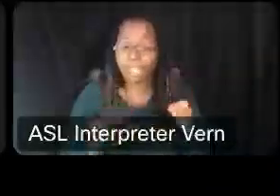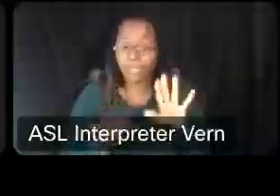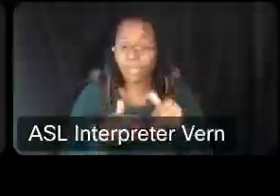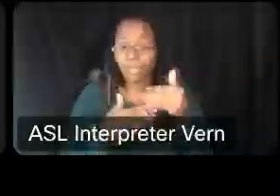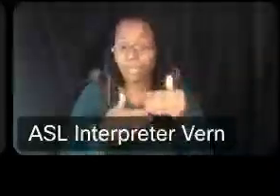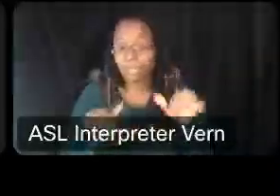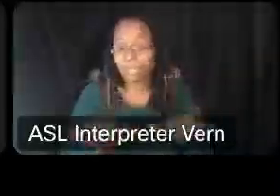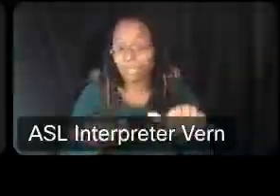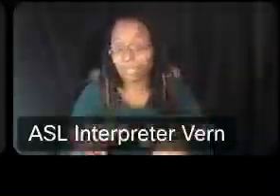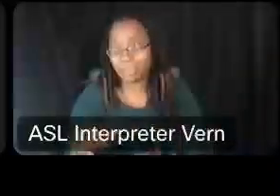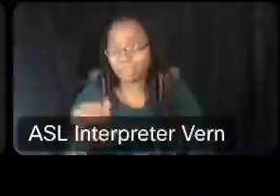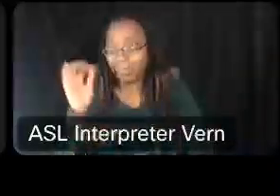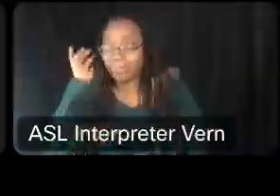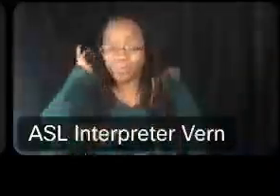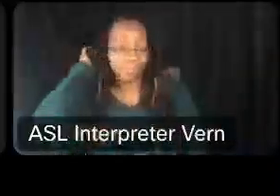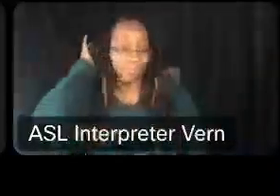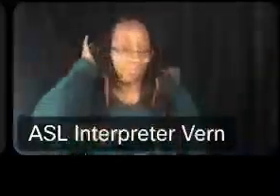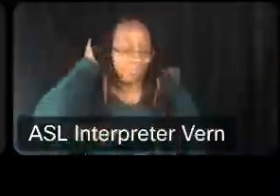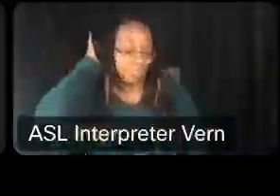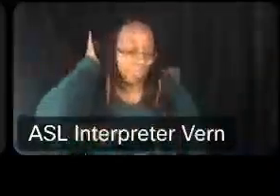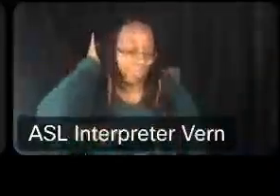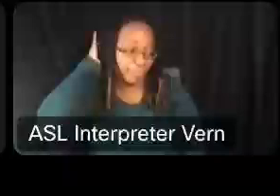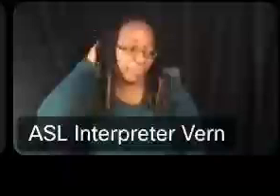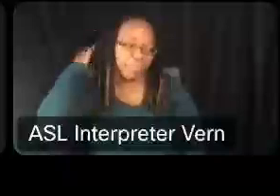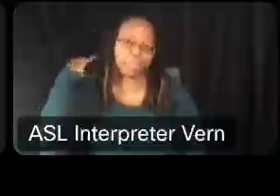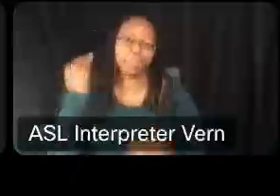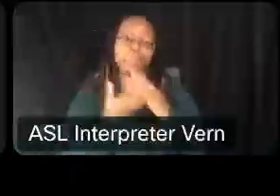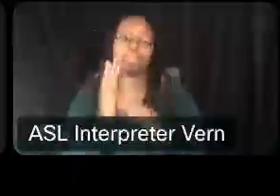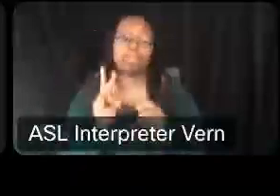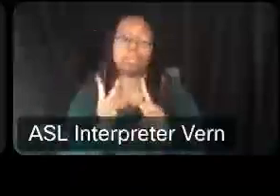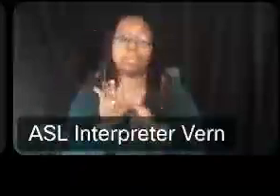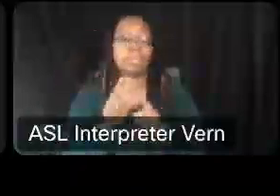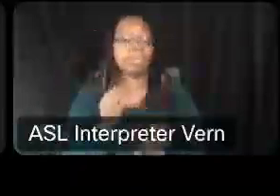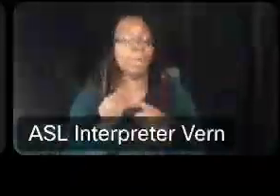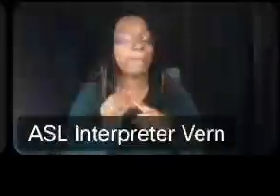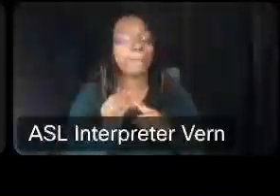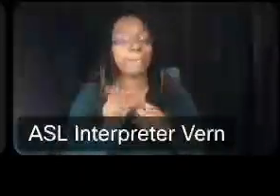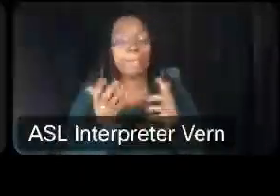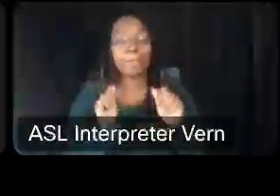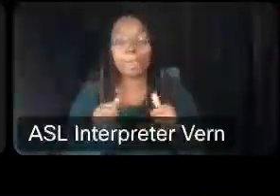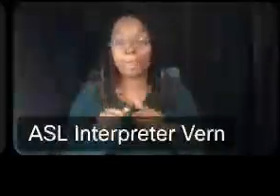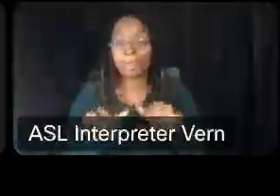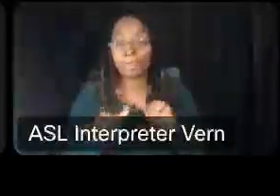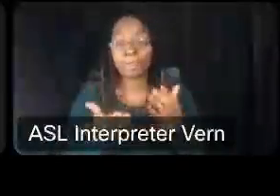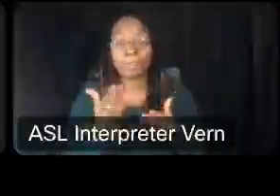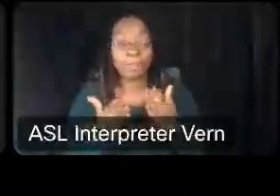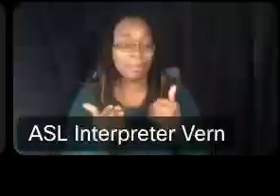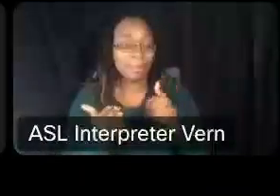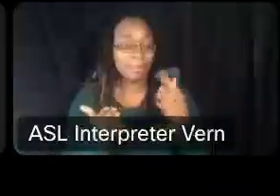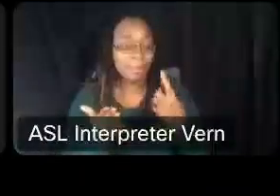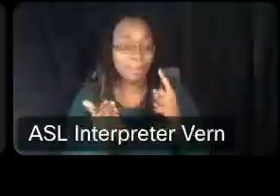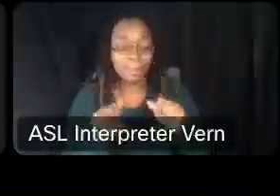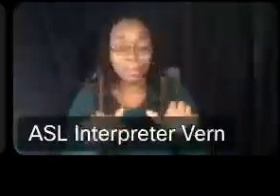next. Some folks talked about what are the things that we could do? Maybe there's something we could